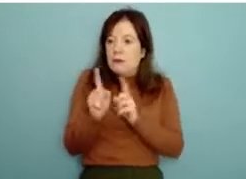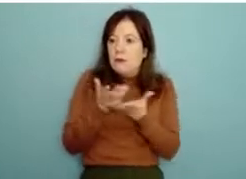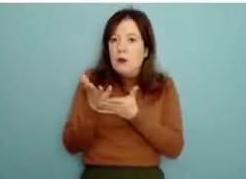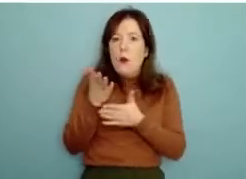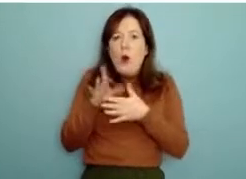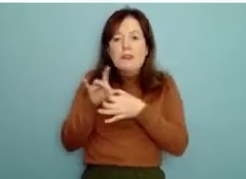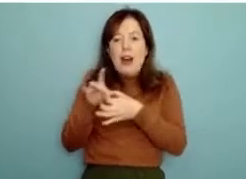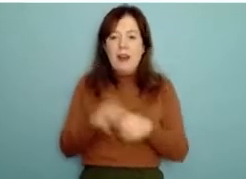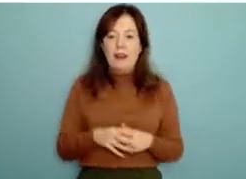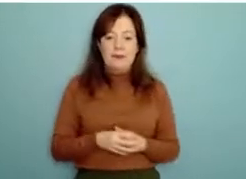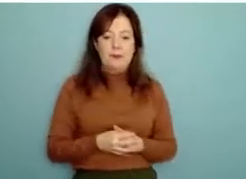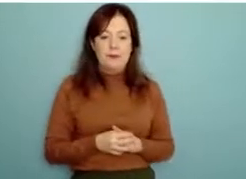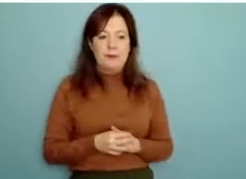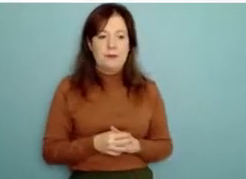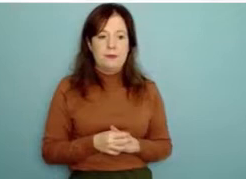next slide.